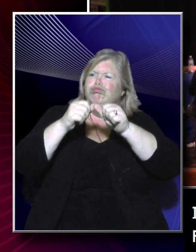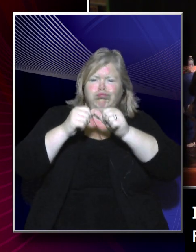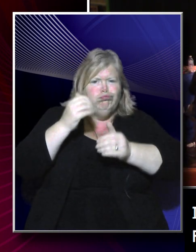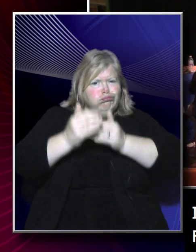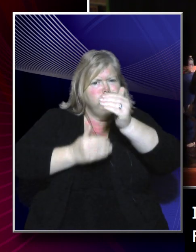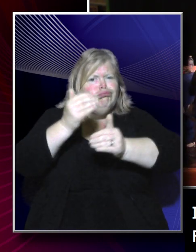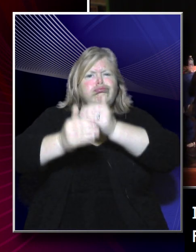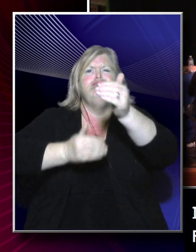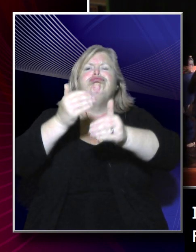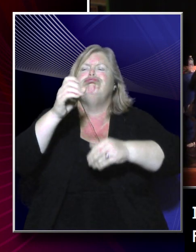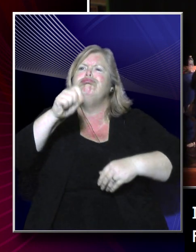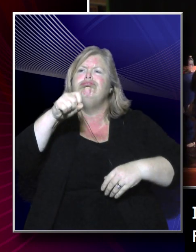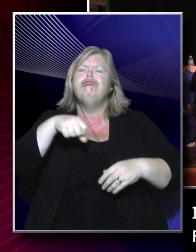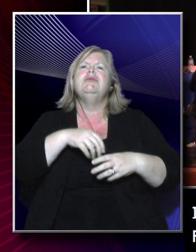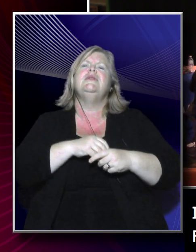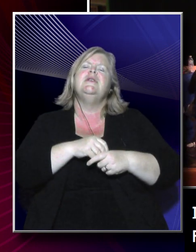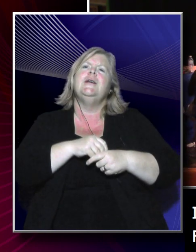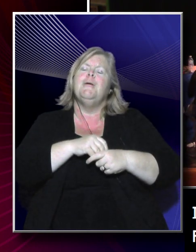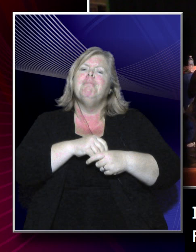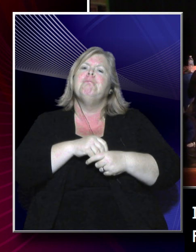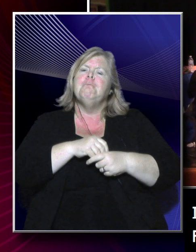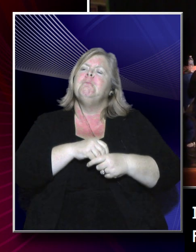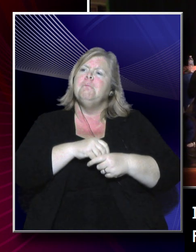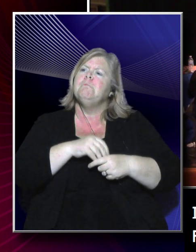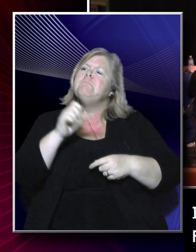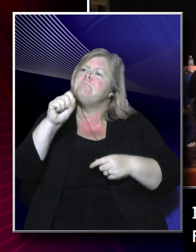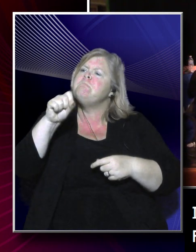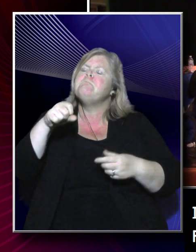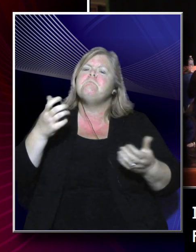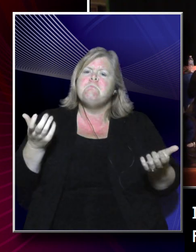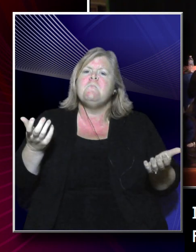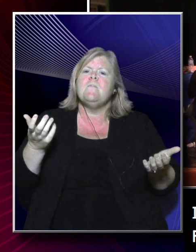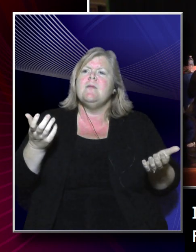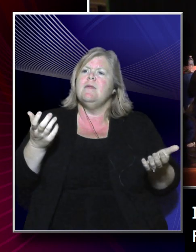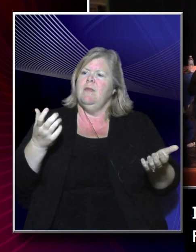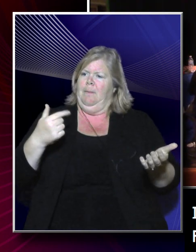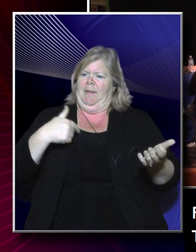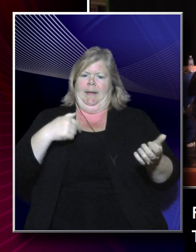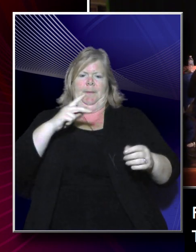that vein. I think there has, how I can